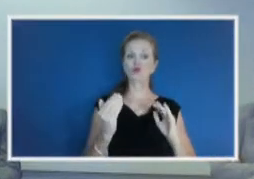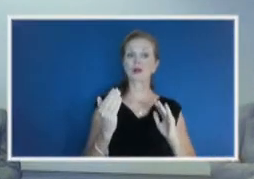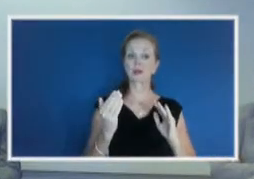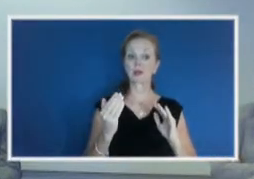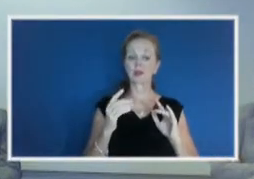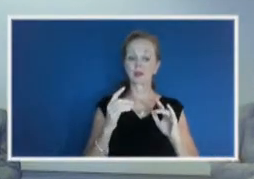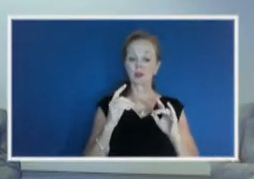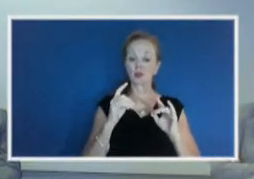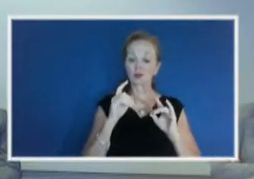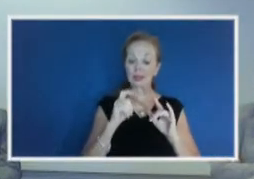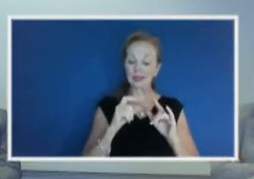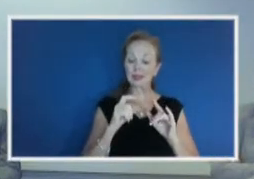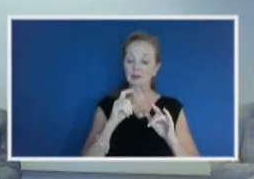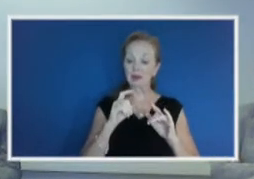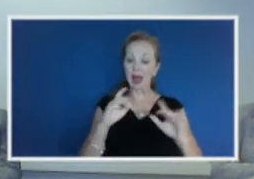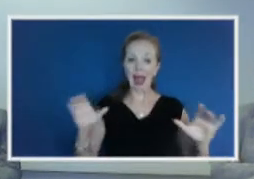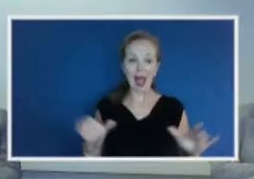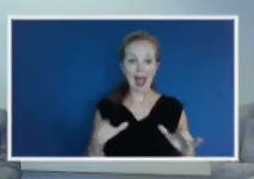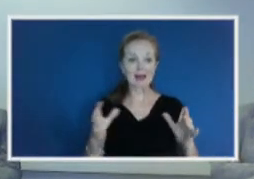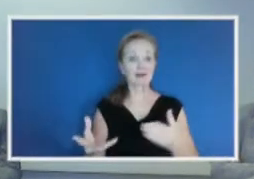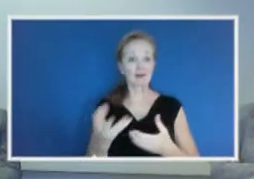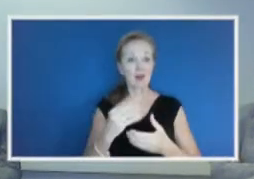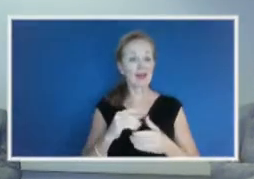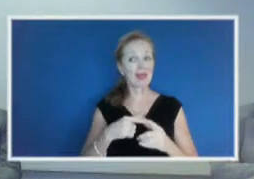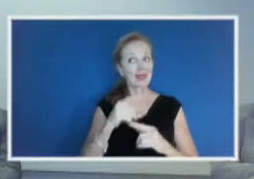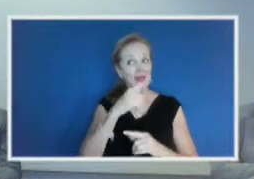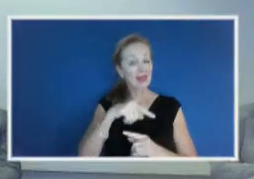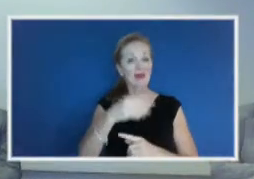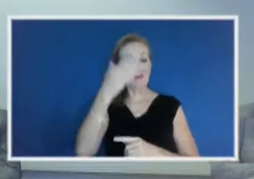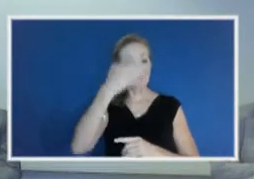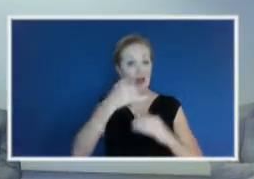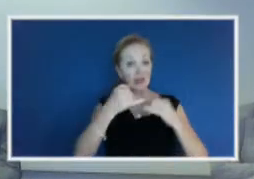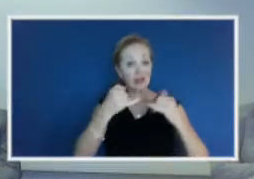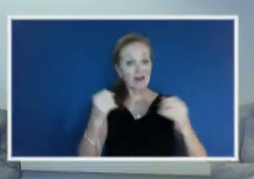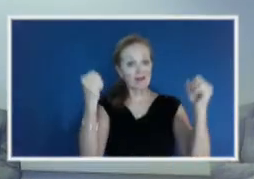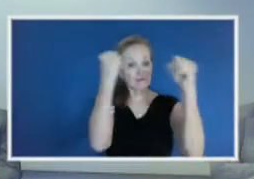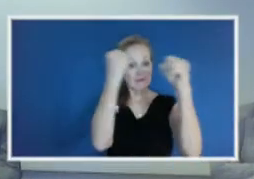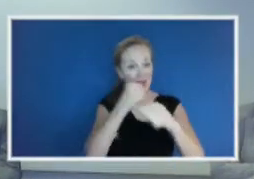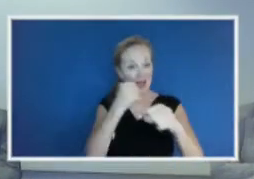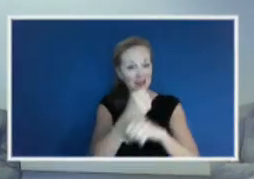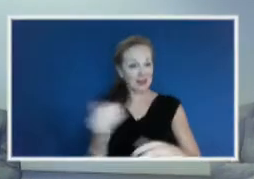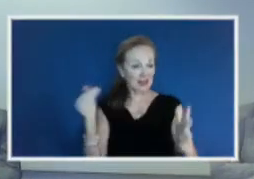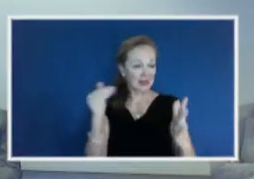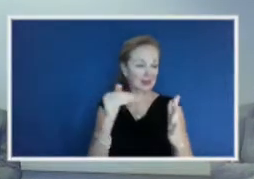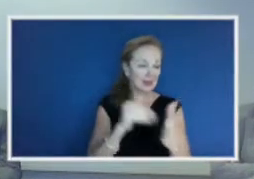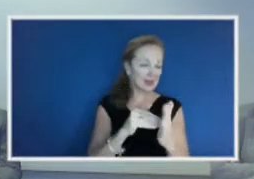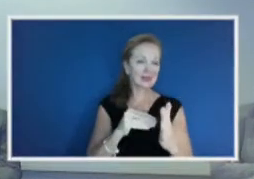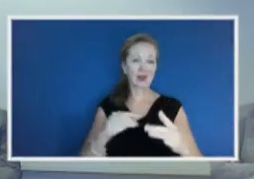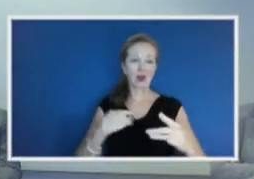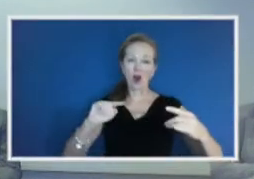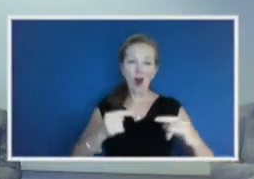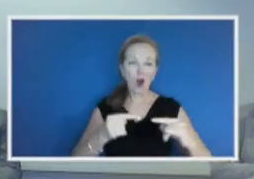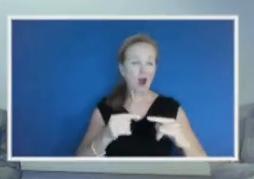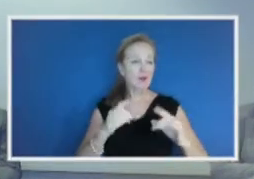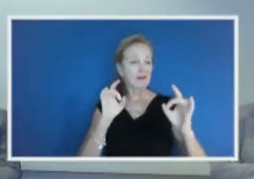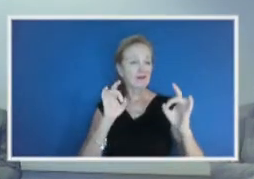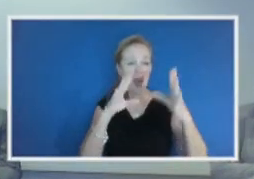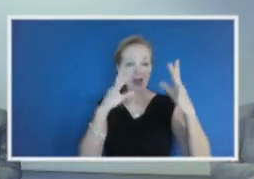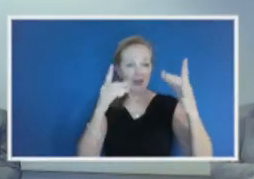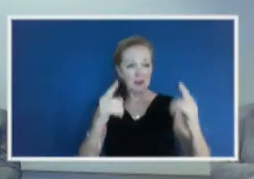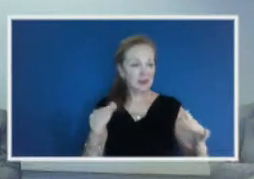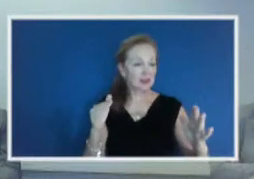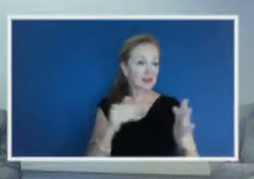by officers. They're on the front line of our fight against violence, against harm that comes to our citizens, most of